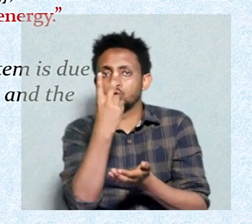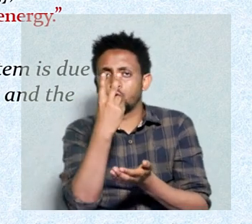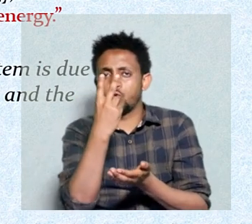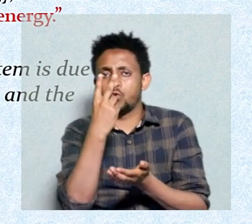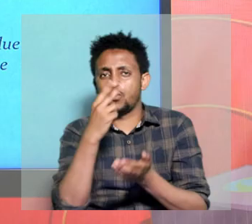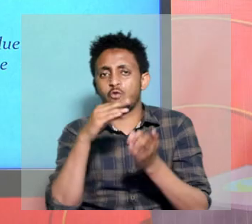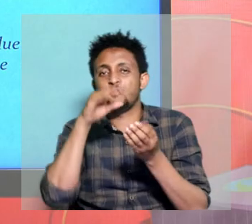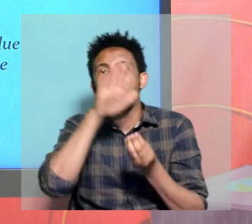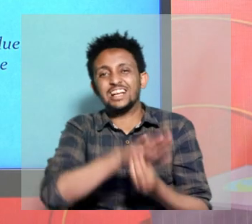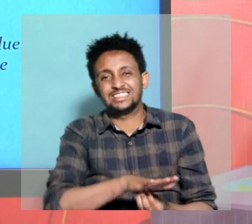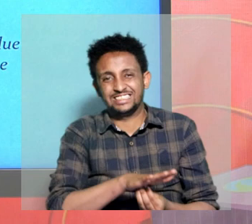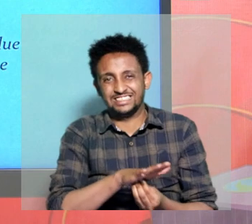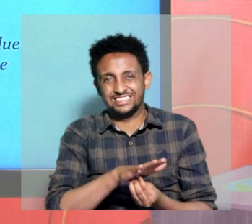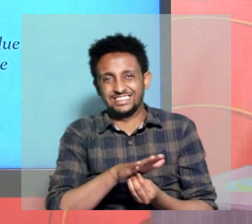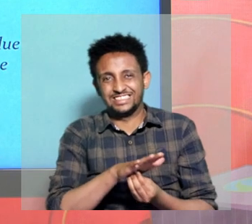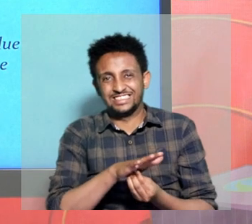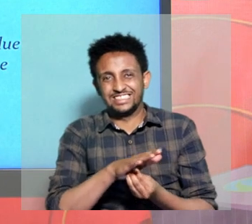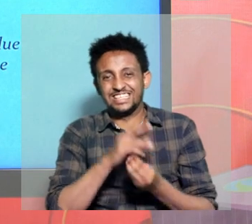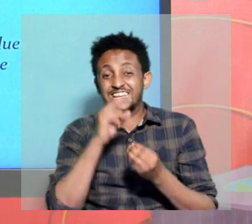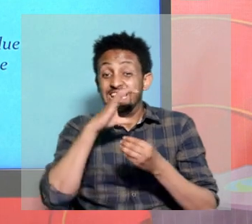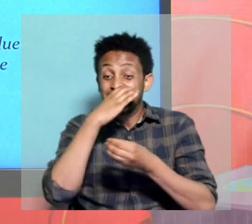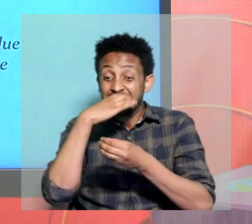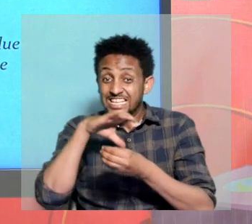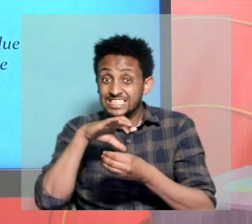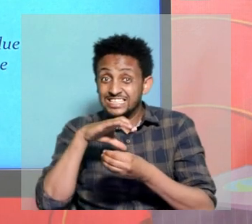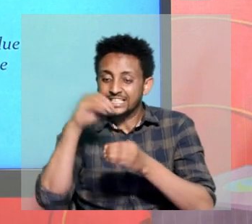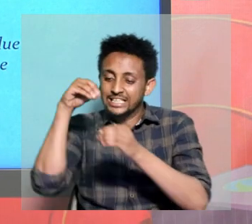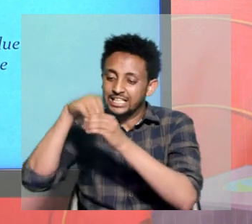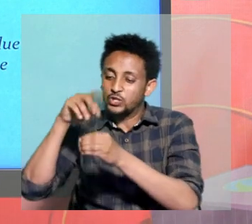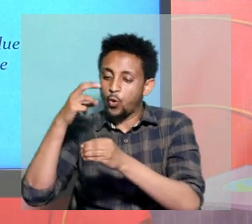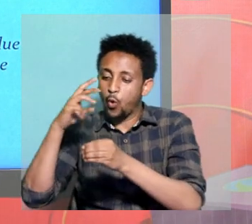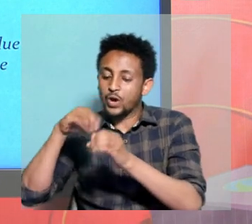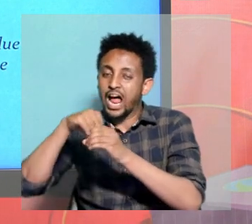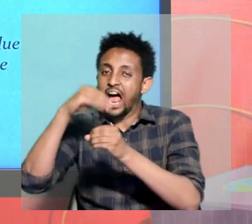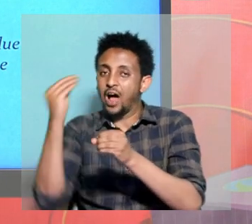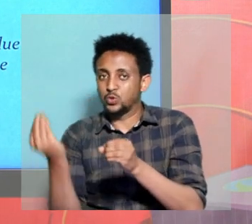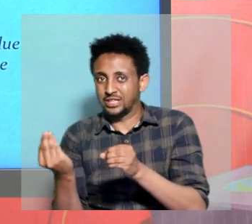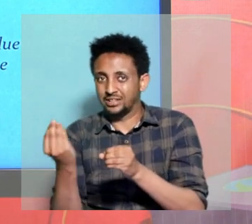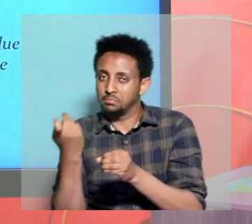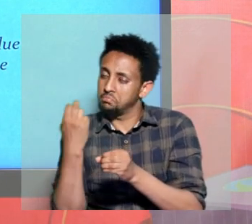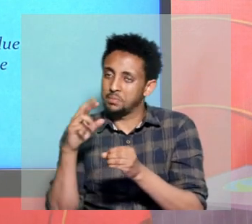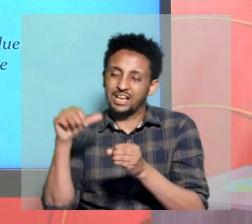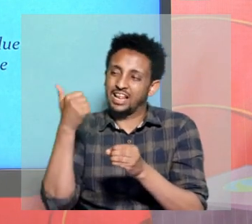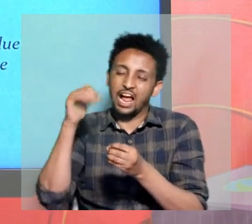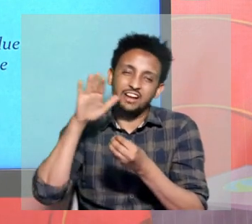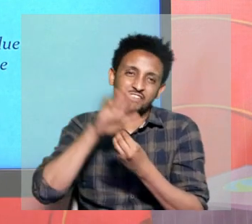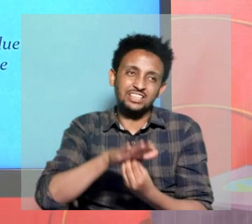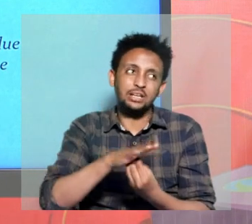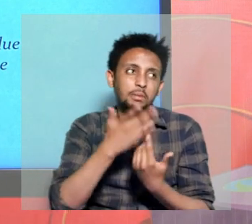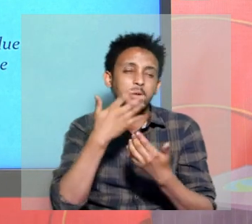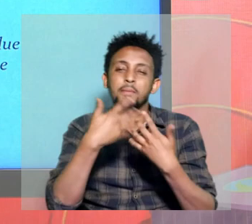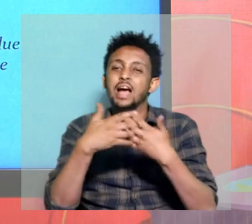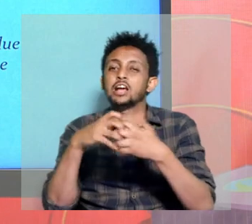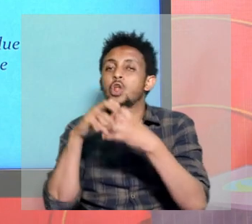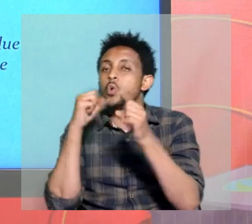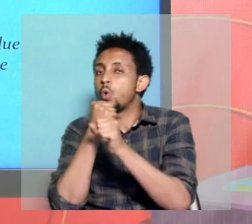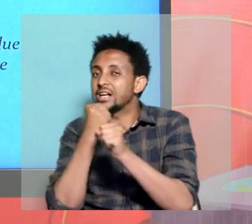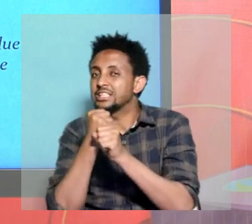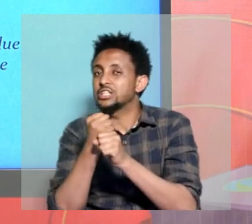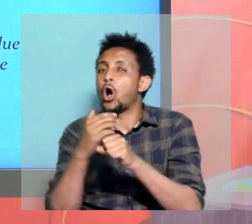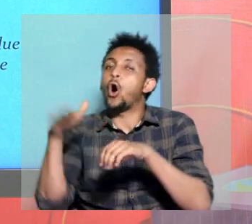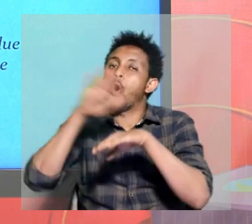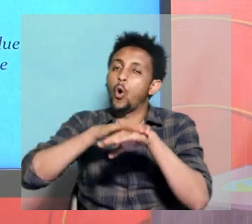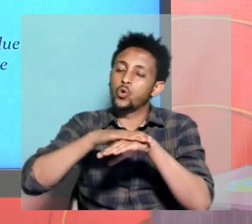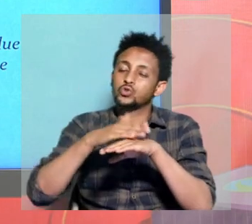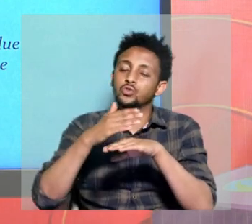factors. And these are due to the heat transfer either in or out of the system. And the other factor is the mechanical work performed on